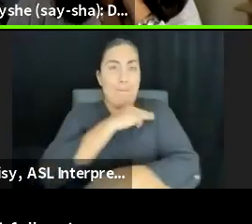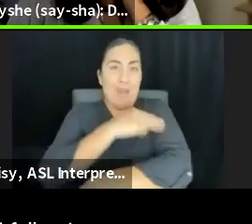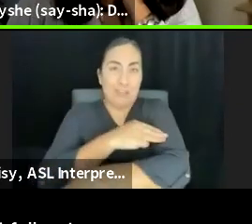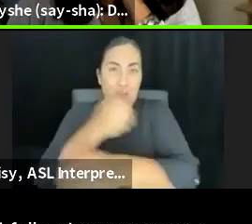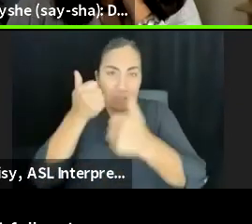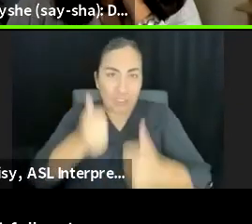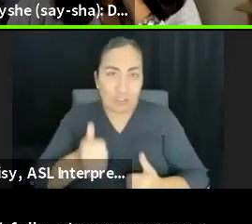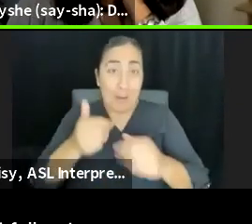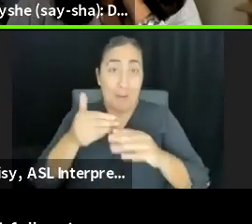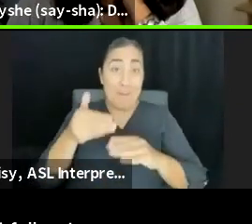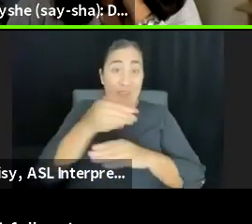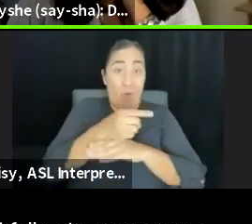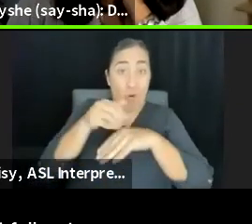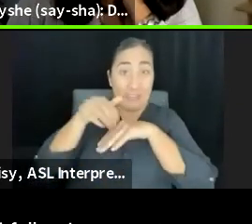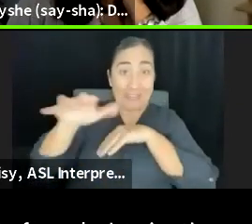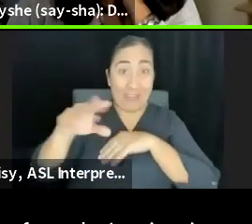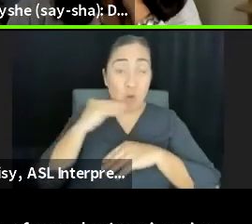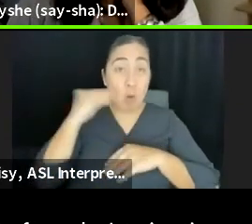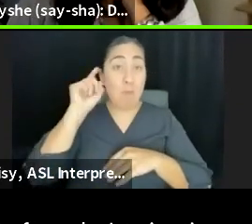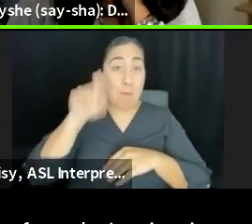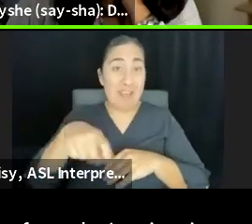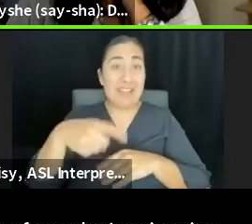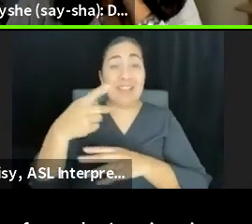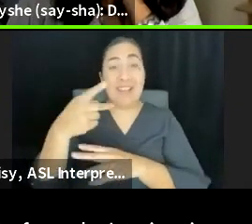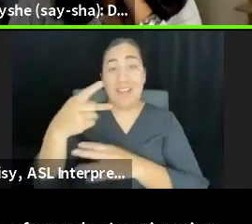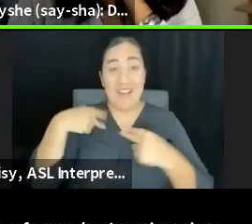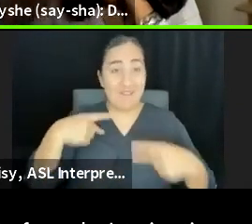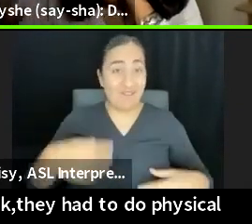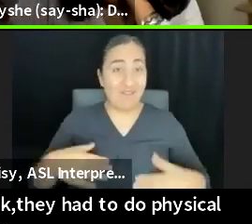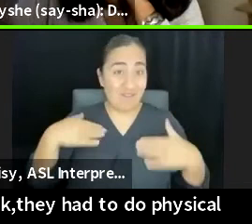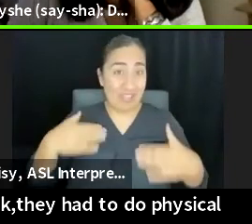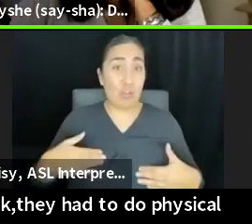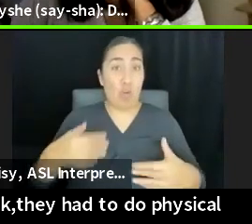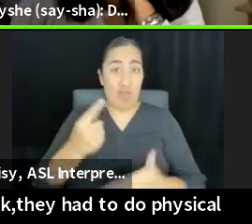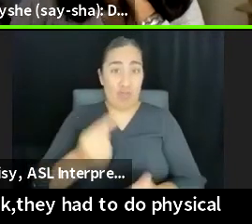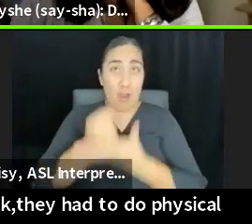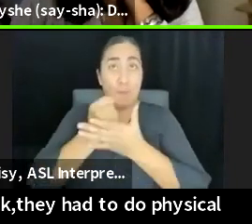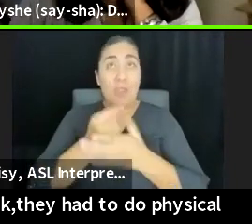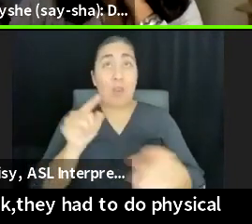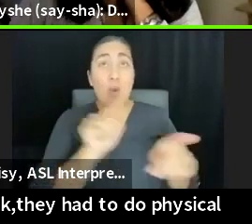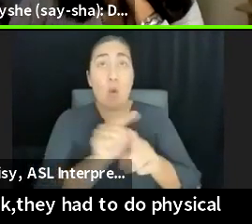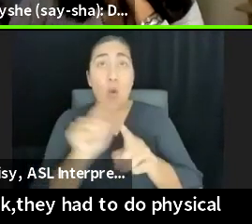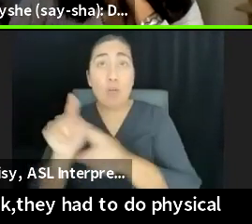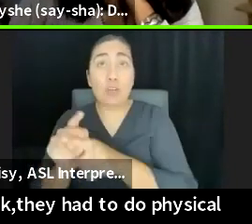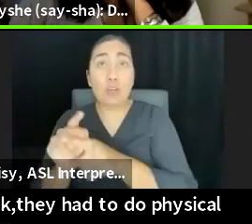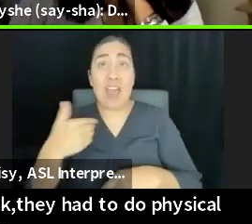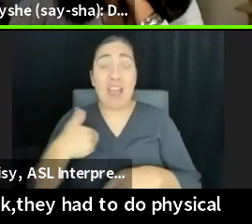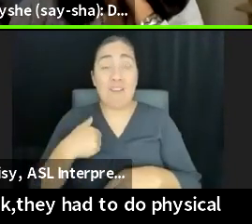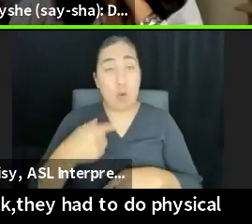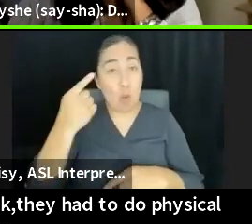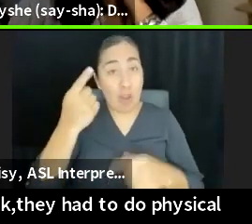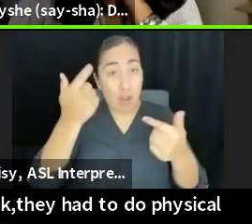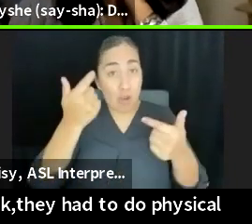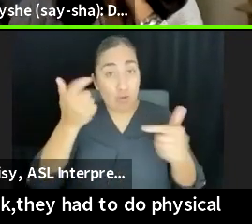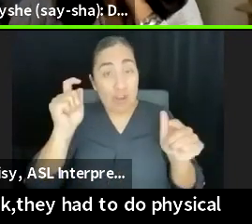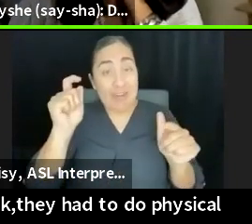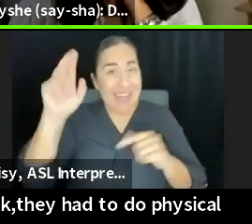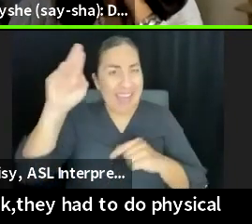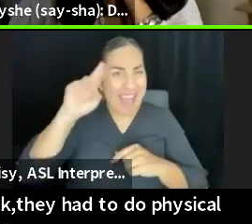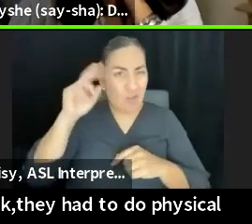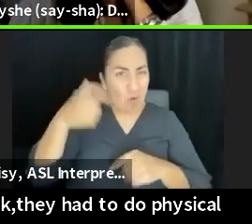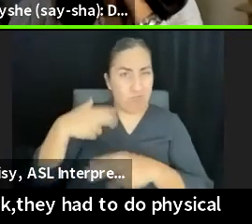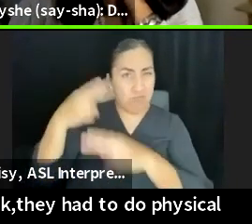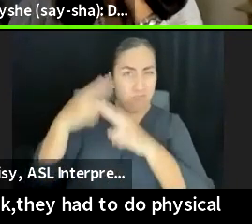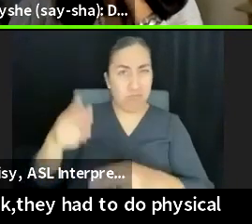had one great uncle. I would refer to him as grandfather. He passed away due to